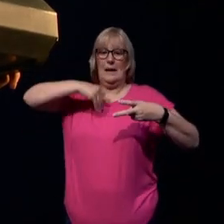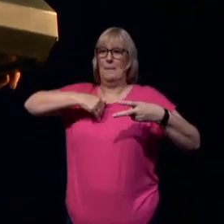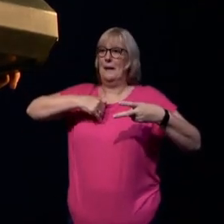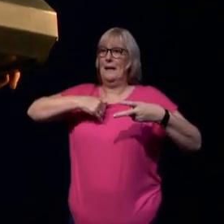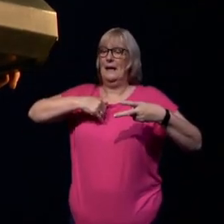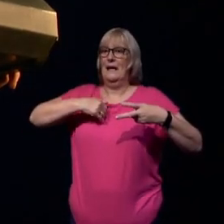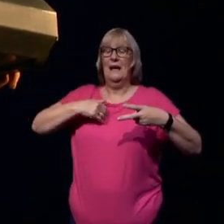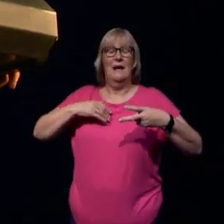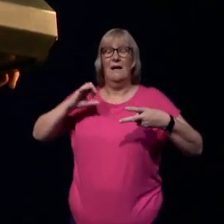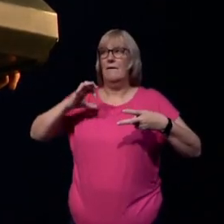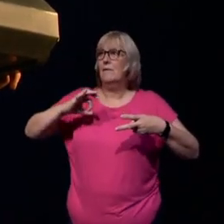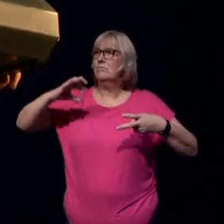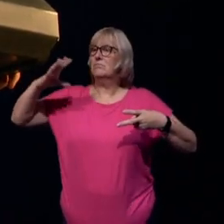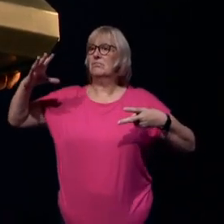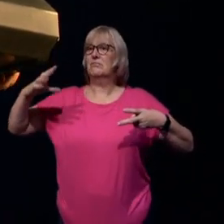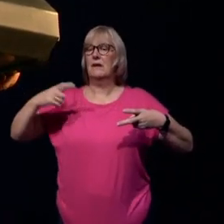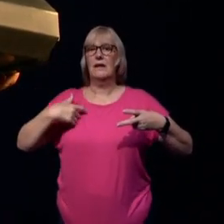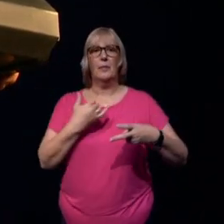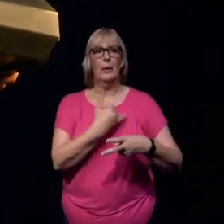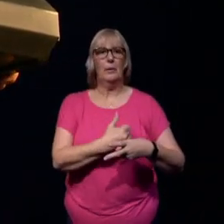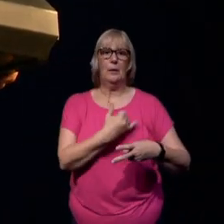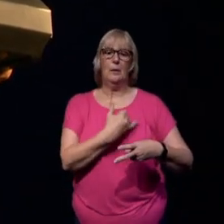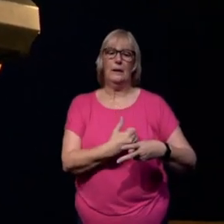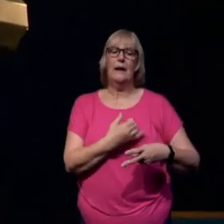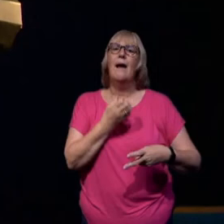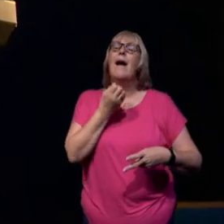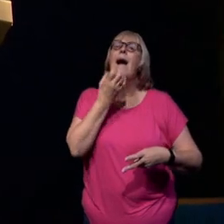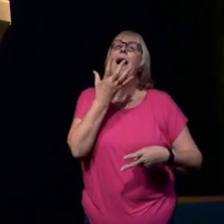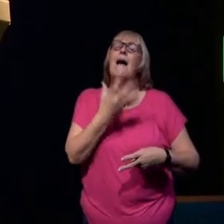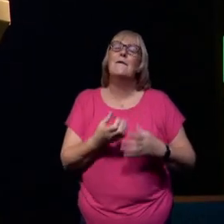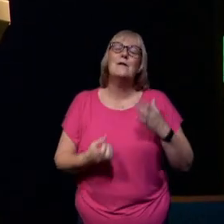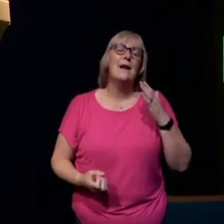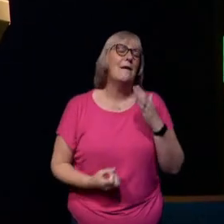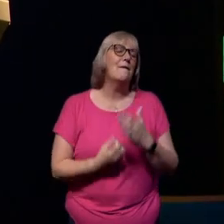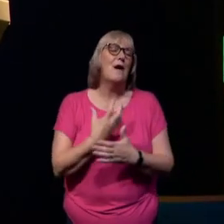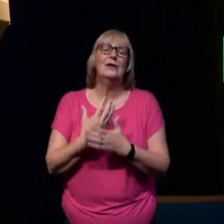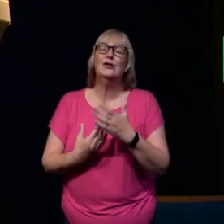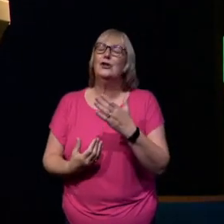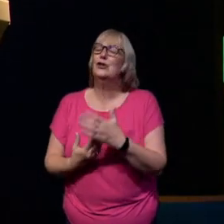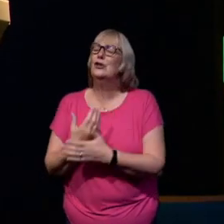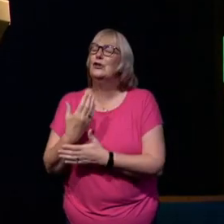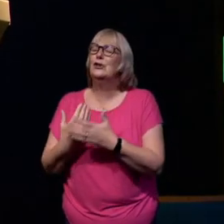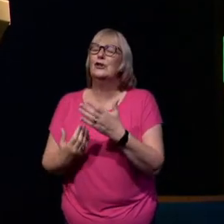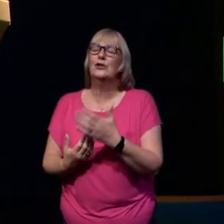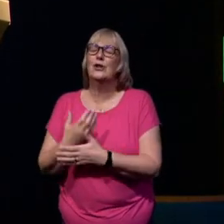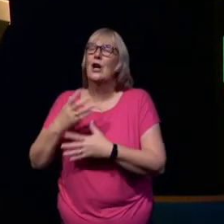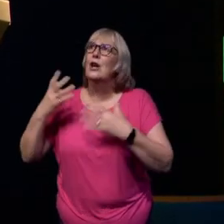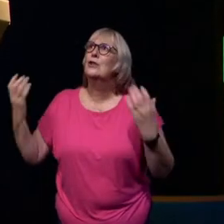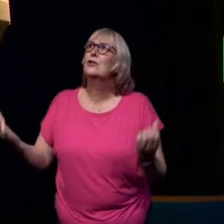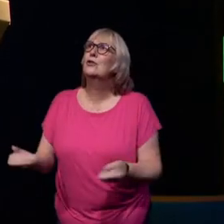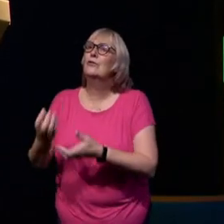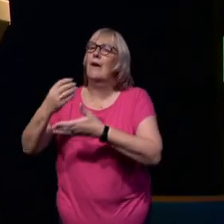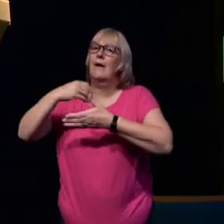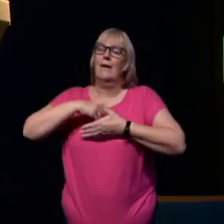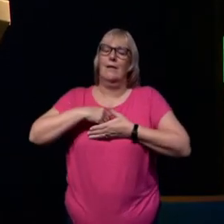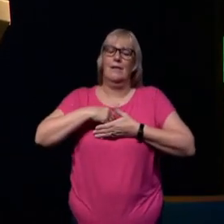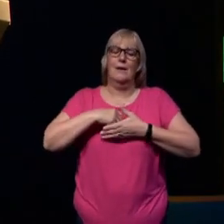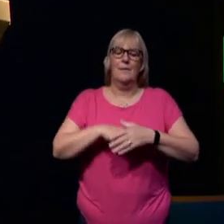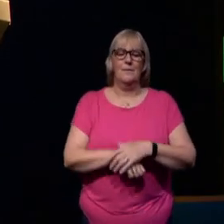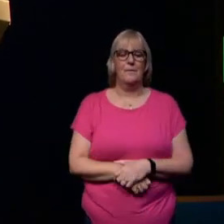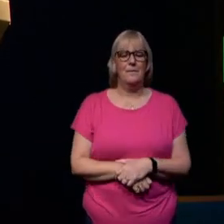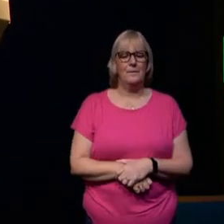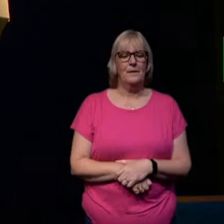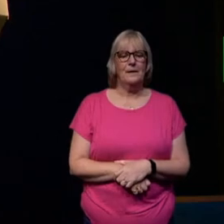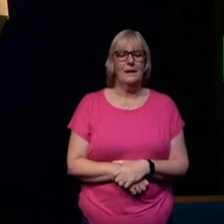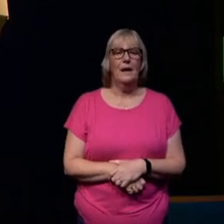what does it mean to be rejoicing afresh in the gospel? Well, it's growing downwards, as Simeon taught this to Stott. You grow downwards,